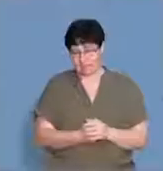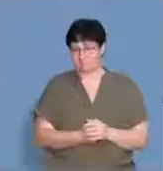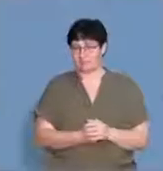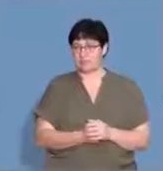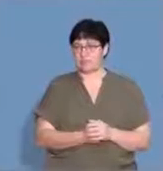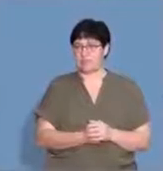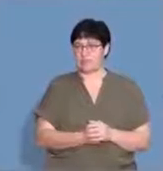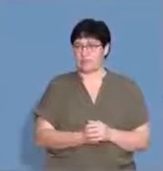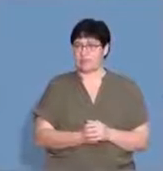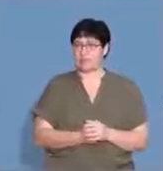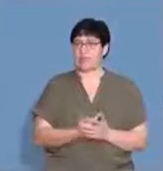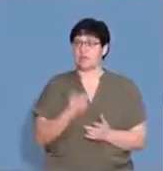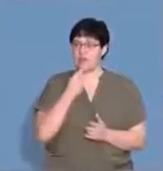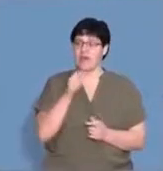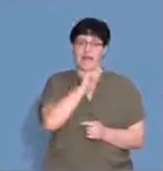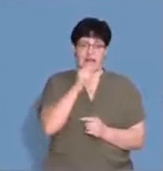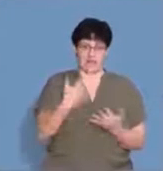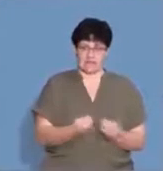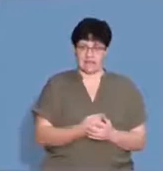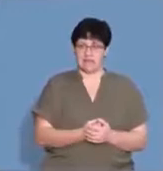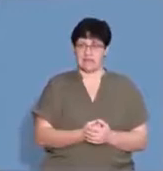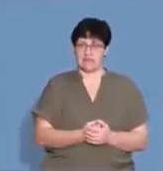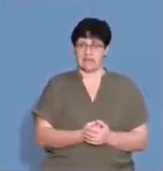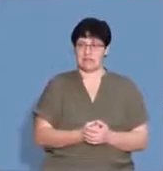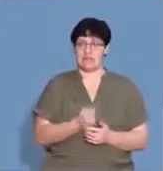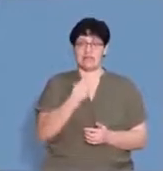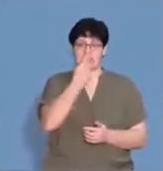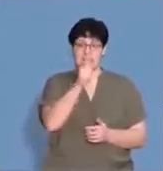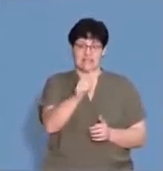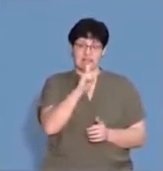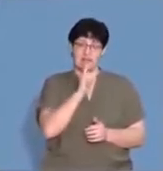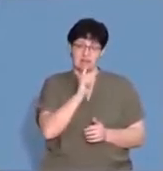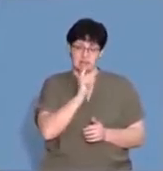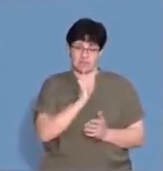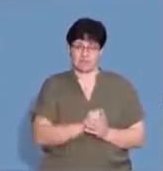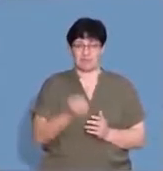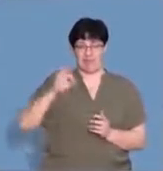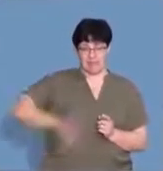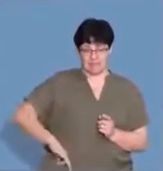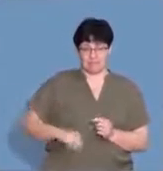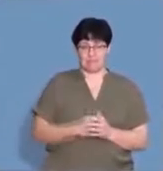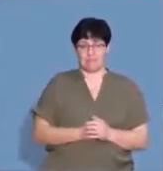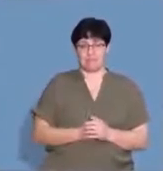to our question. So now I've got my calculator out. So I'm now taking my 6,000 Rand, which was my income.